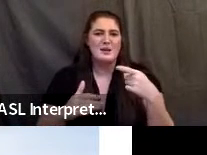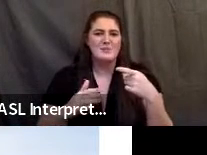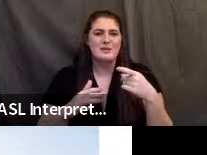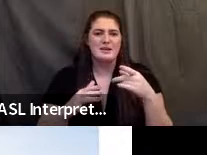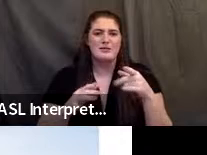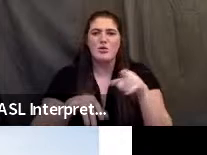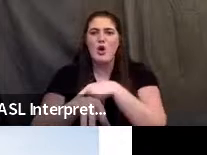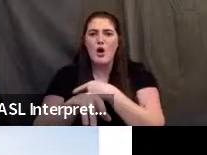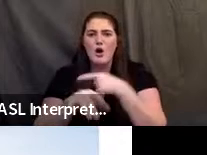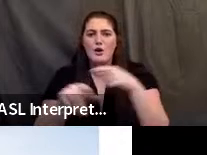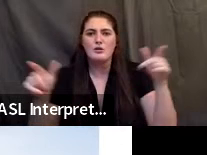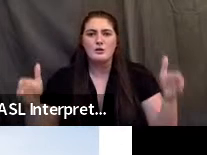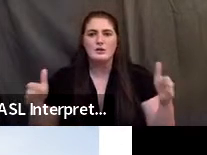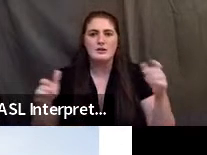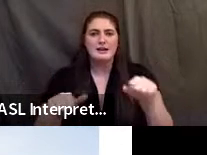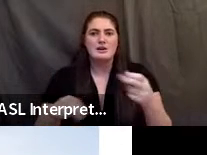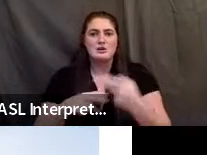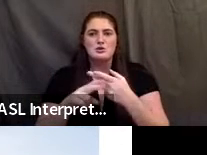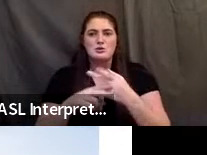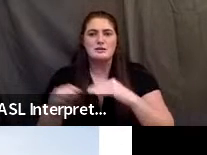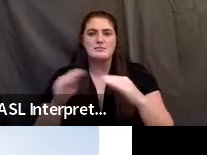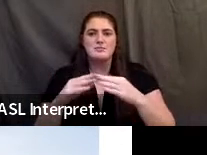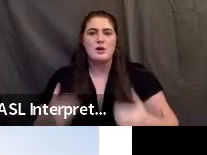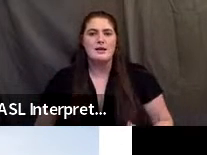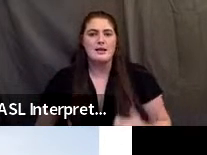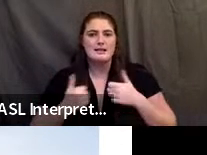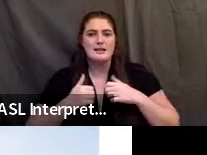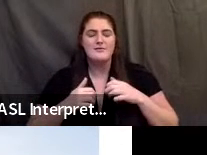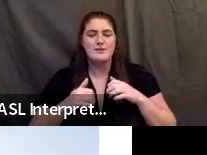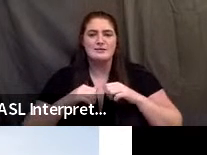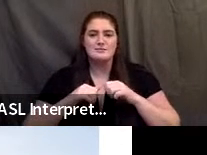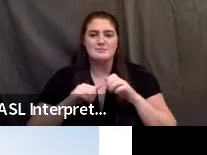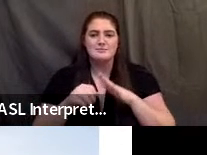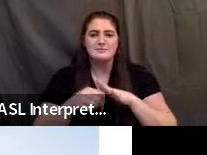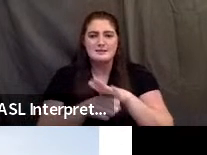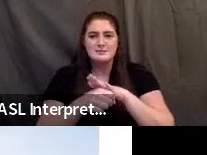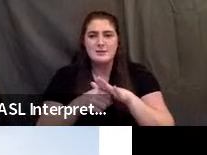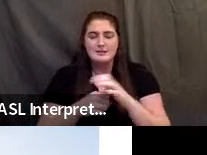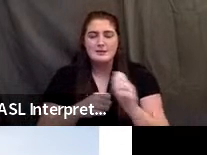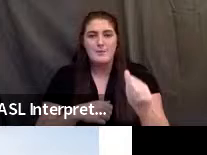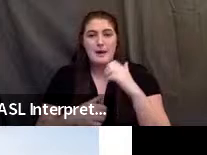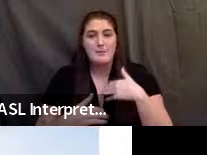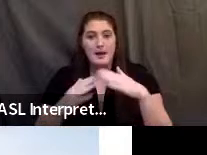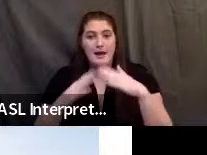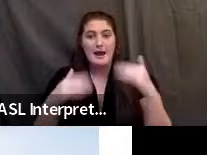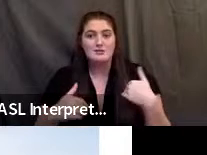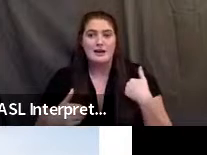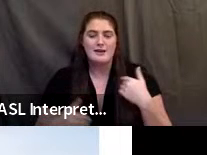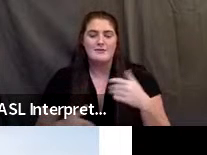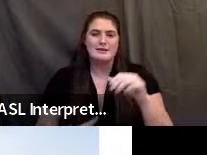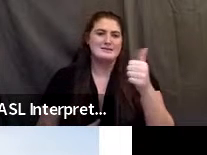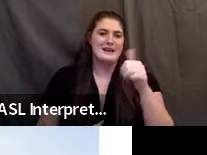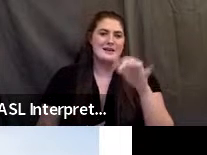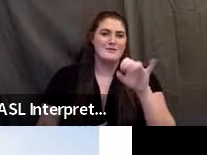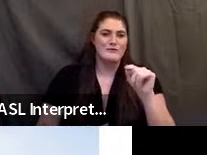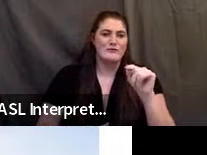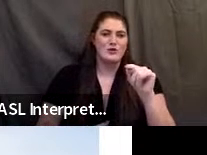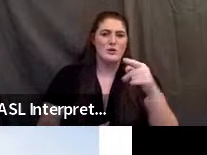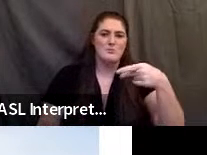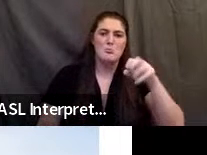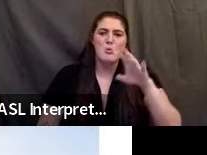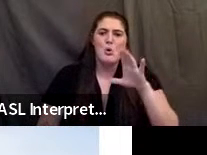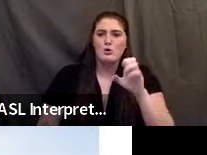use that as more living space. Because I've got a nice guy at the back of my house, I have a 10-foot deep porch. We hang out there all the time. It's